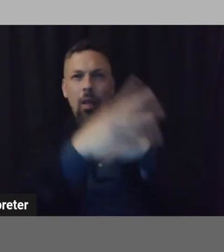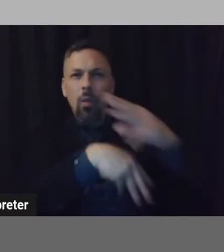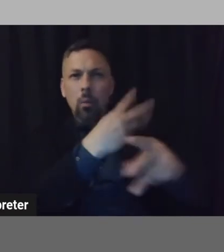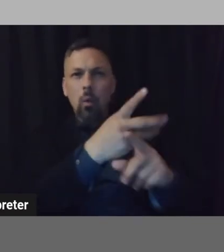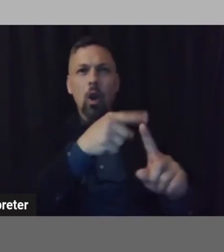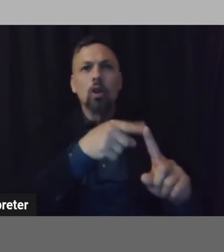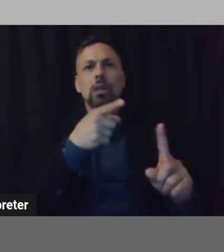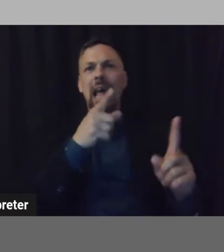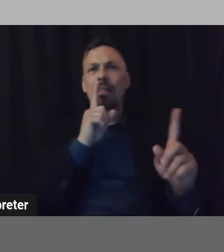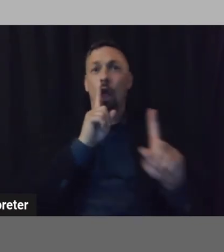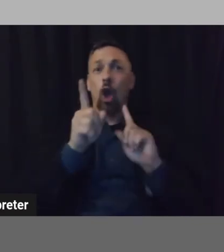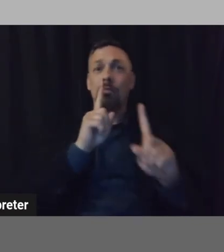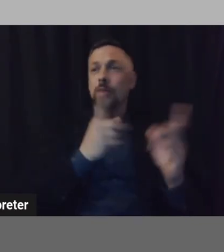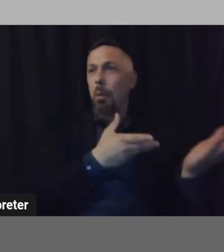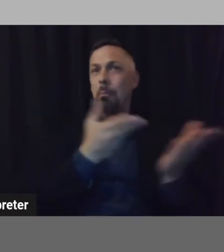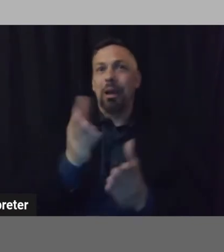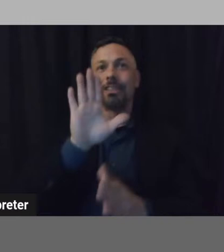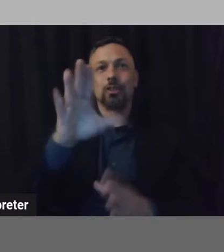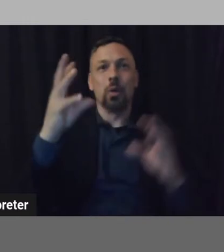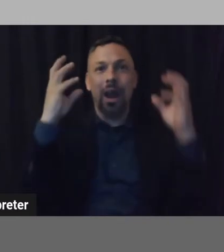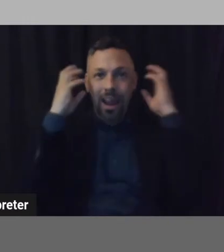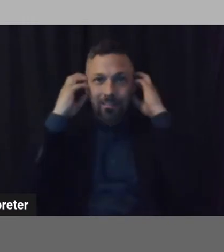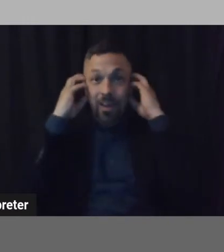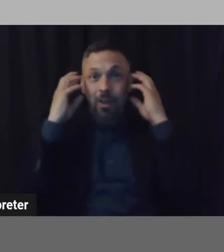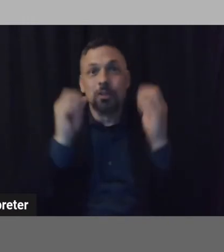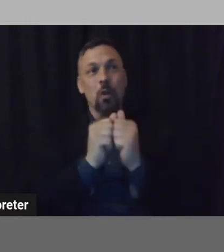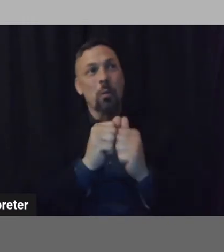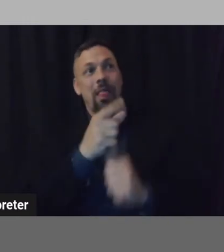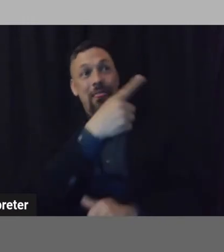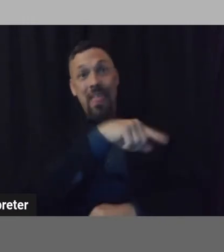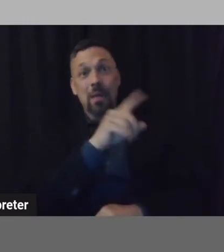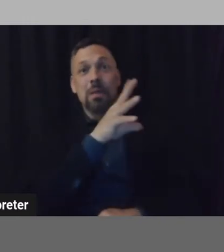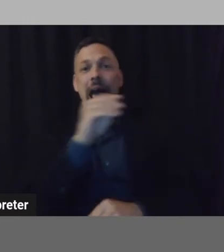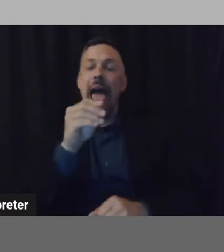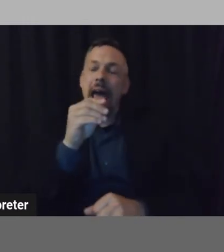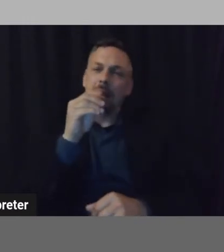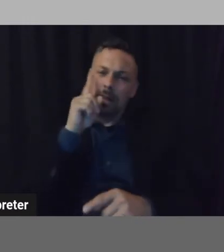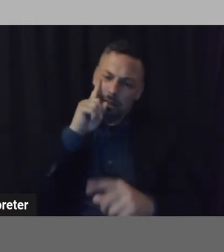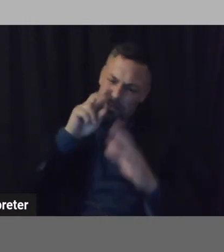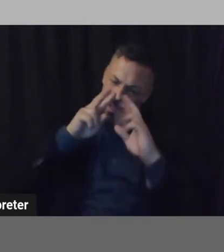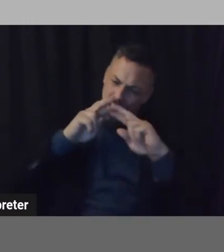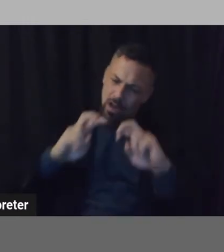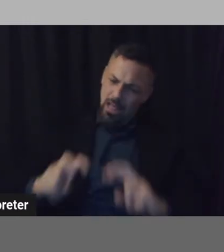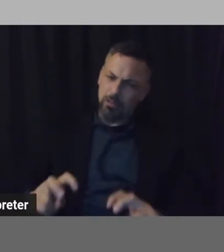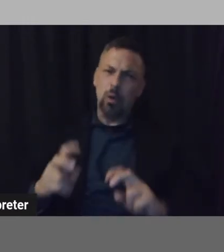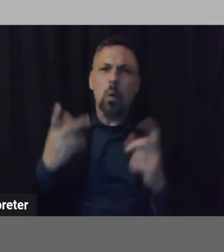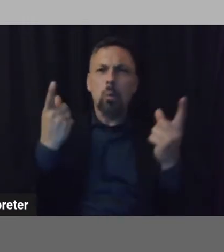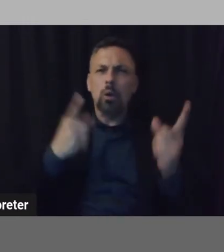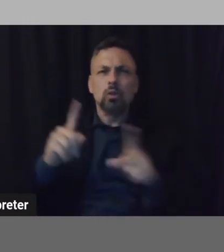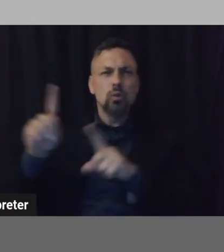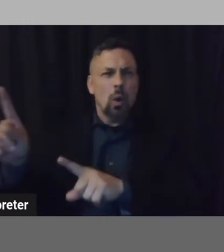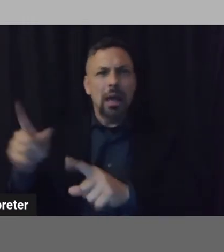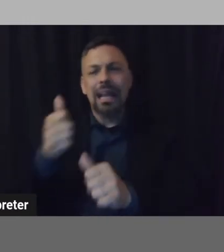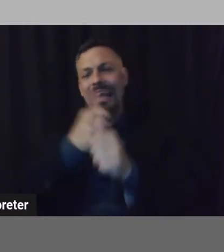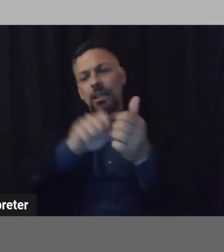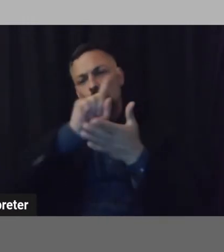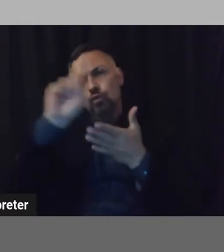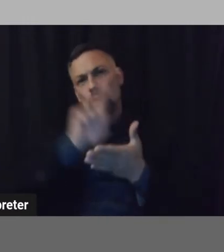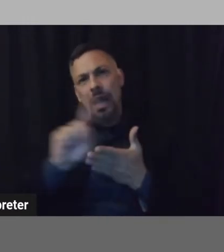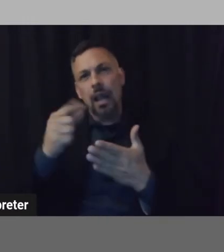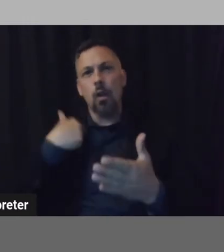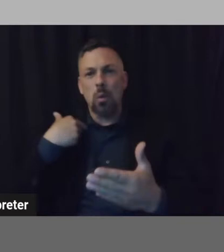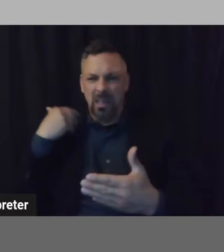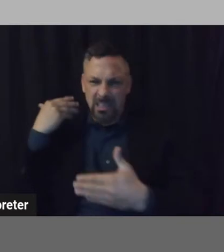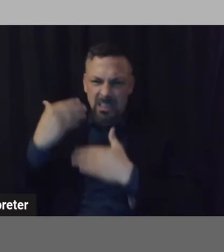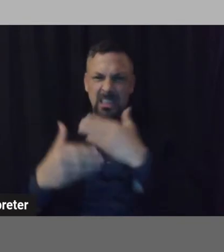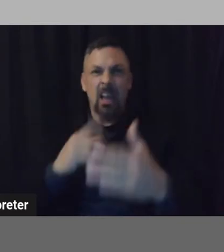right to your headphones with them, as well as insight and analysis about what's going on each week as we enter this